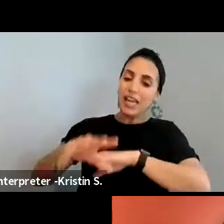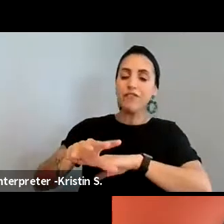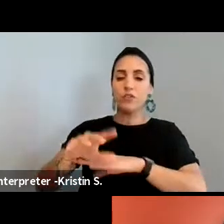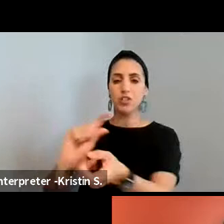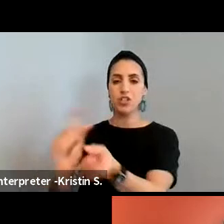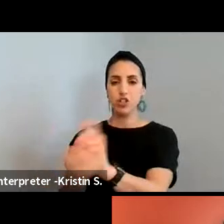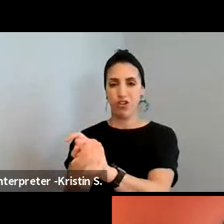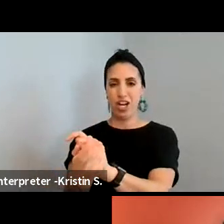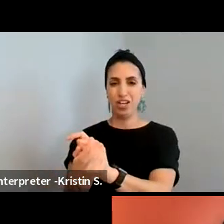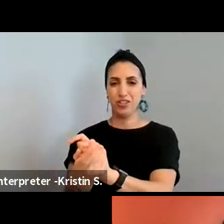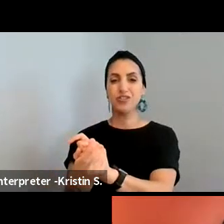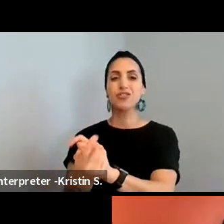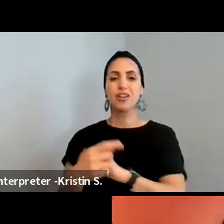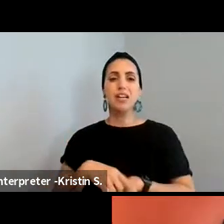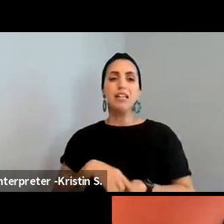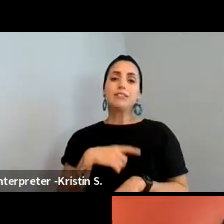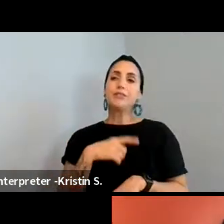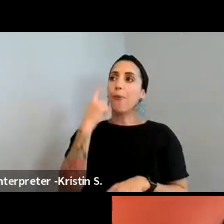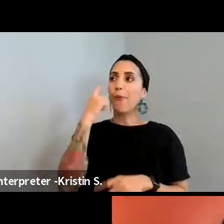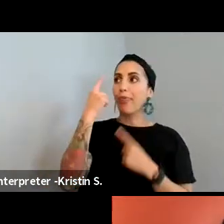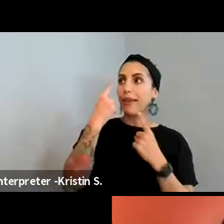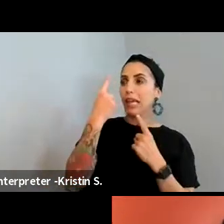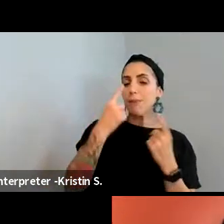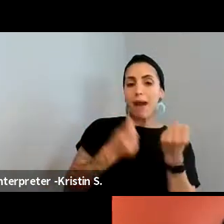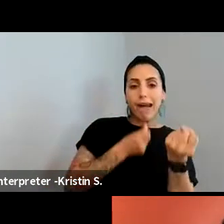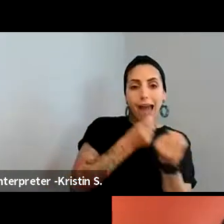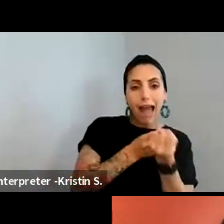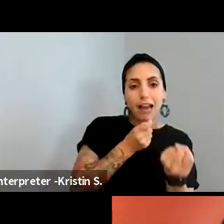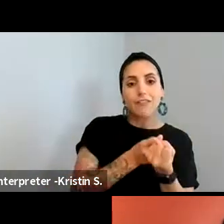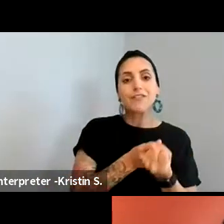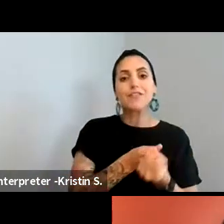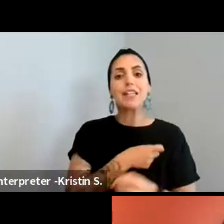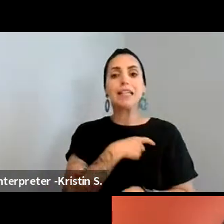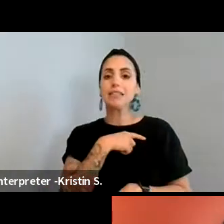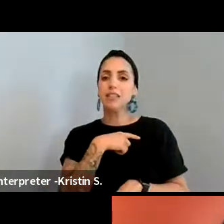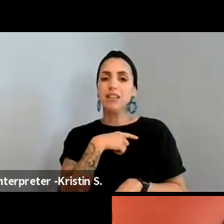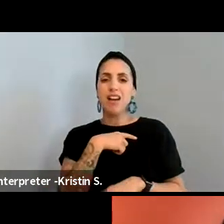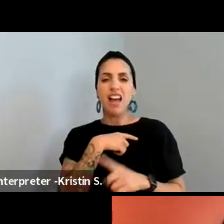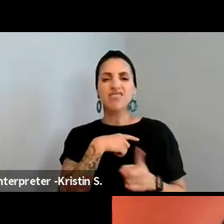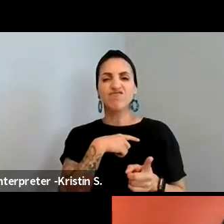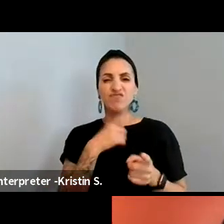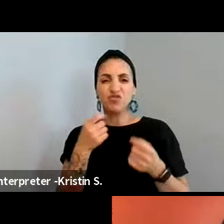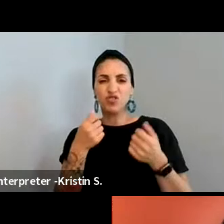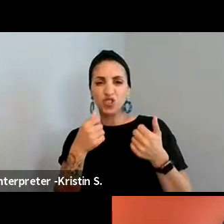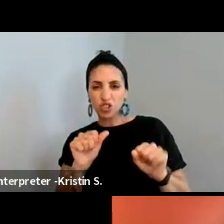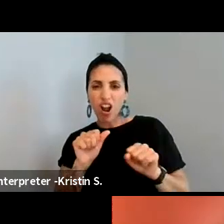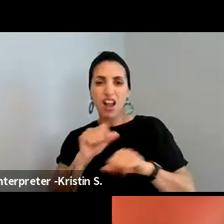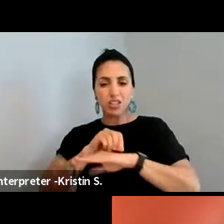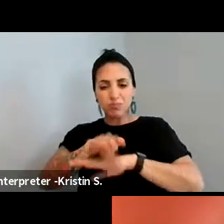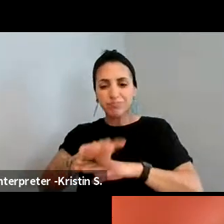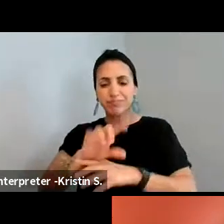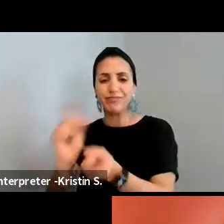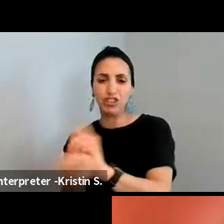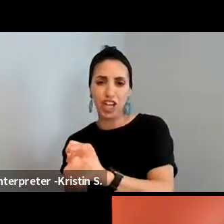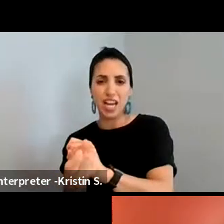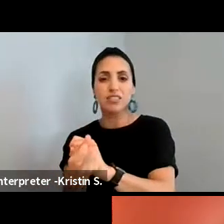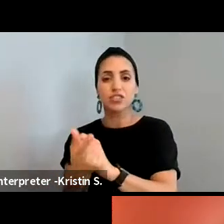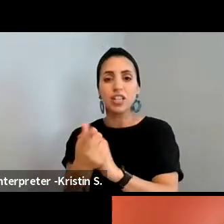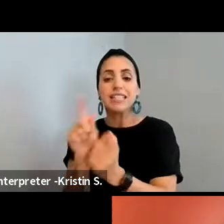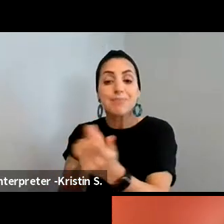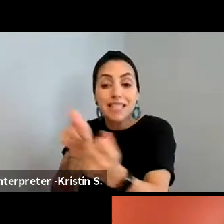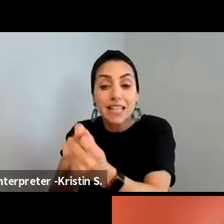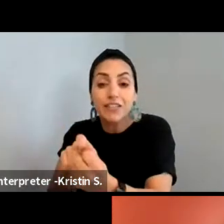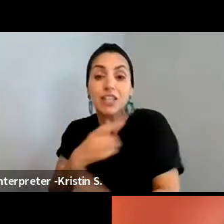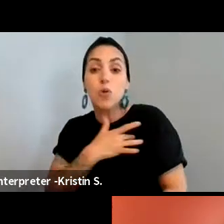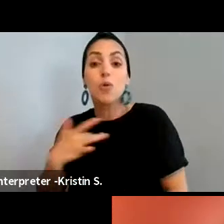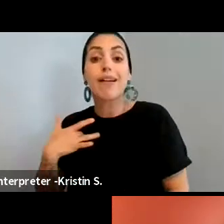sort of thinking about advocacy, activism, and advocating for change. And then specifically, what kinds of changes